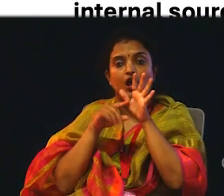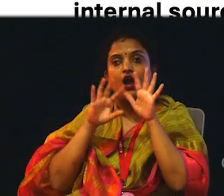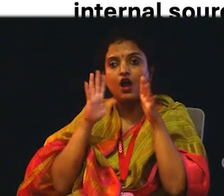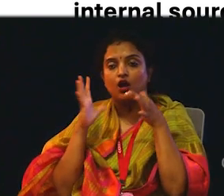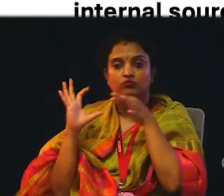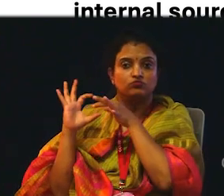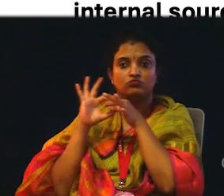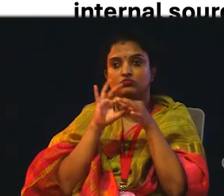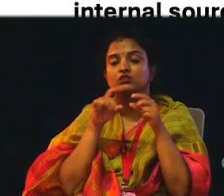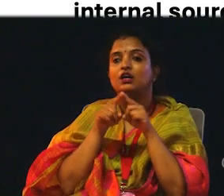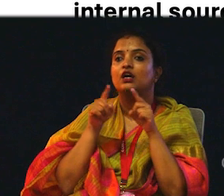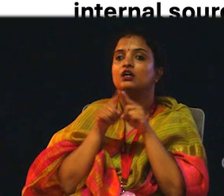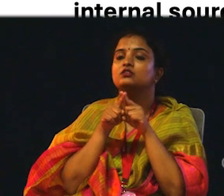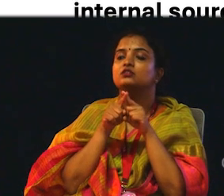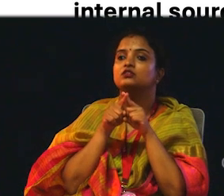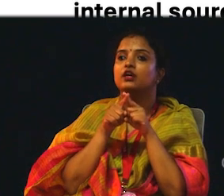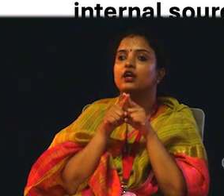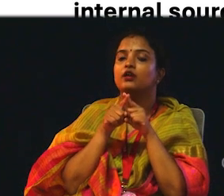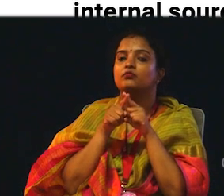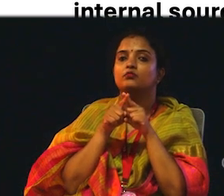Down syndrome.